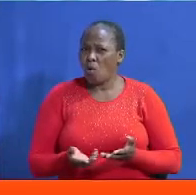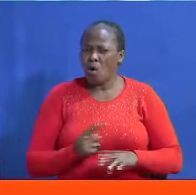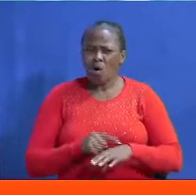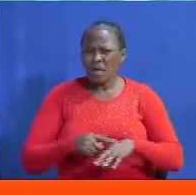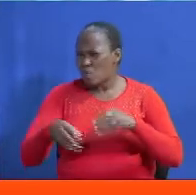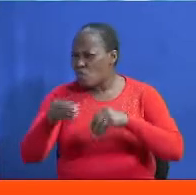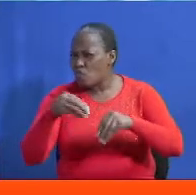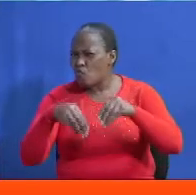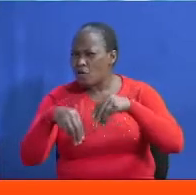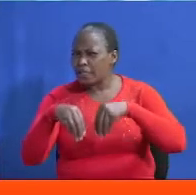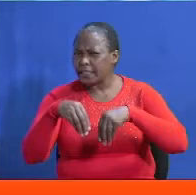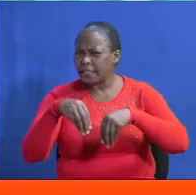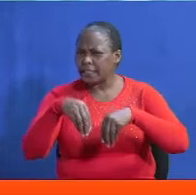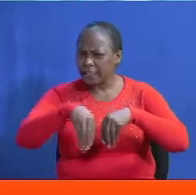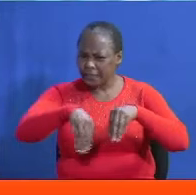during voting.